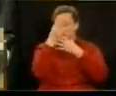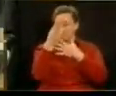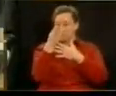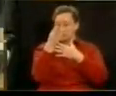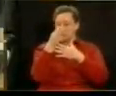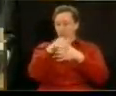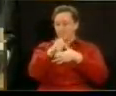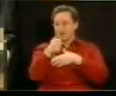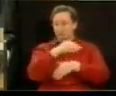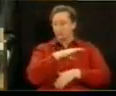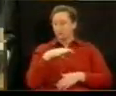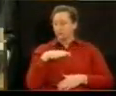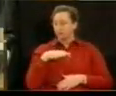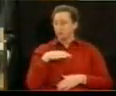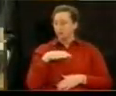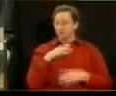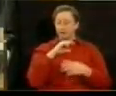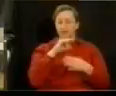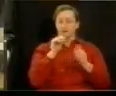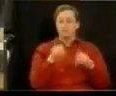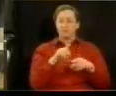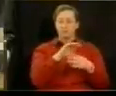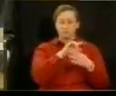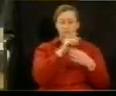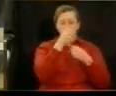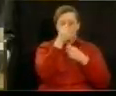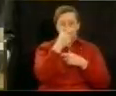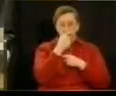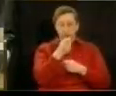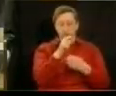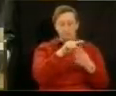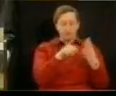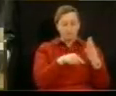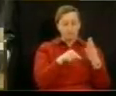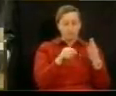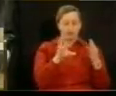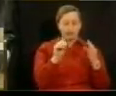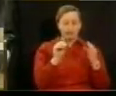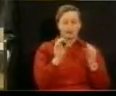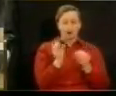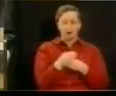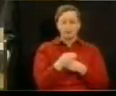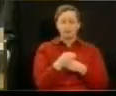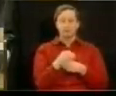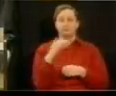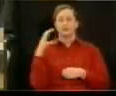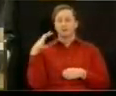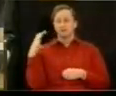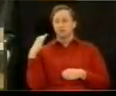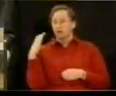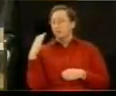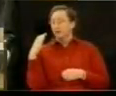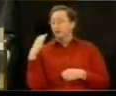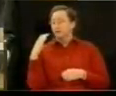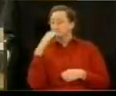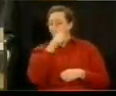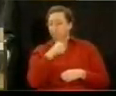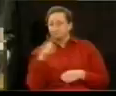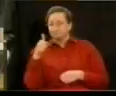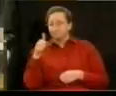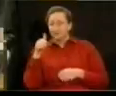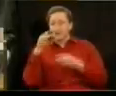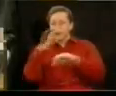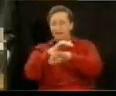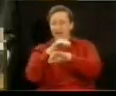in these 4 countywide offices. I also ask that the chairman set aside a night for public hearings for those